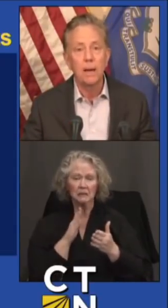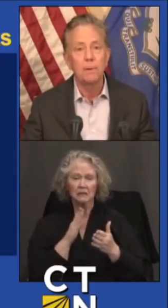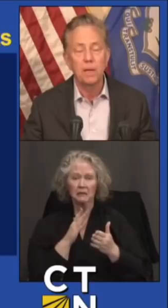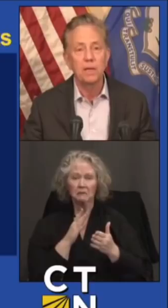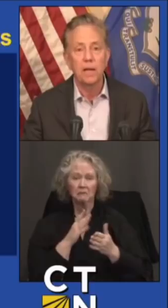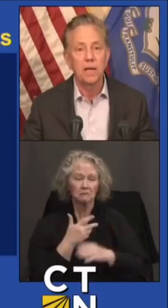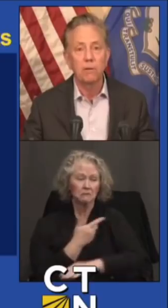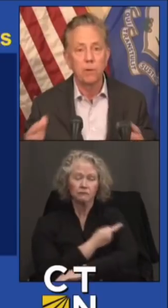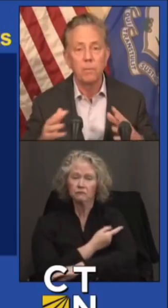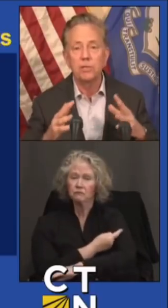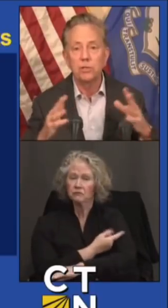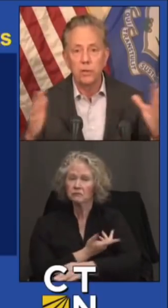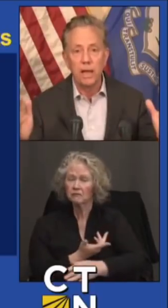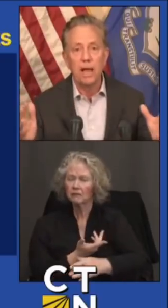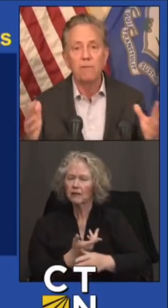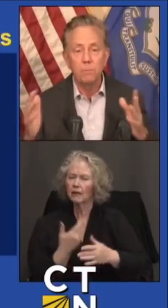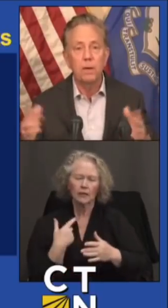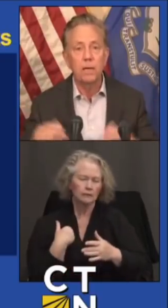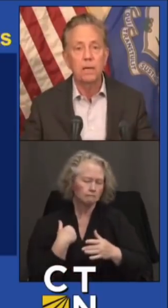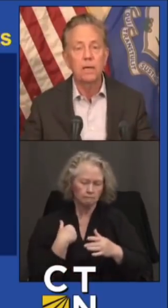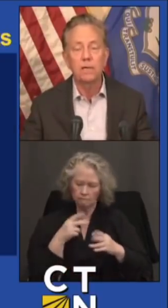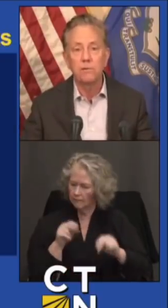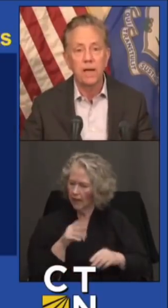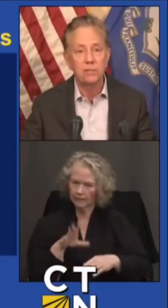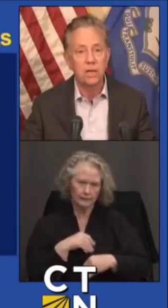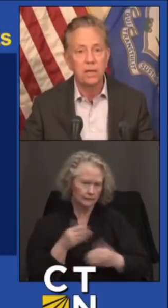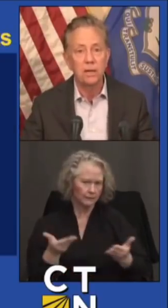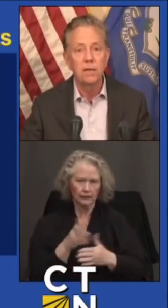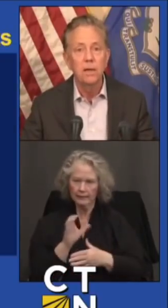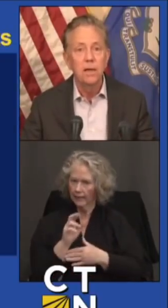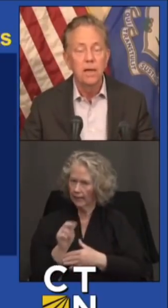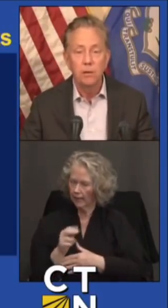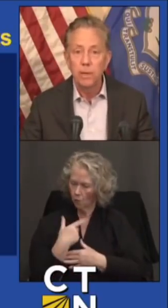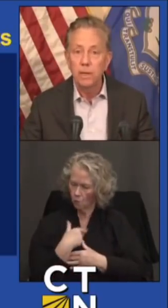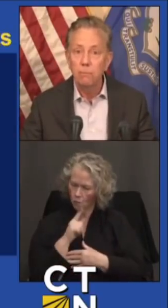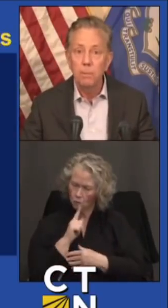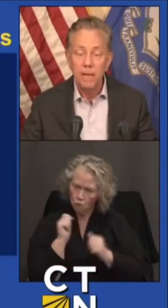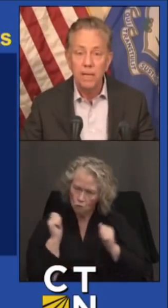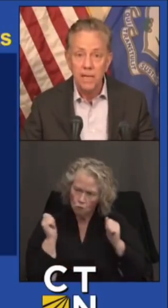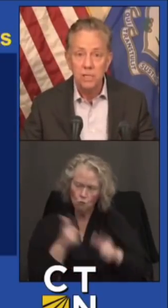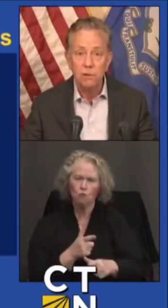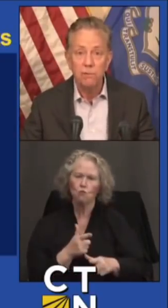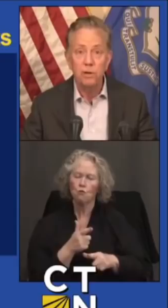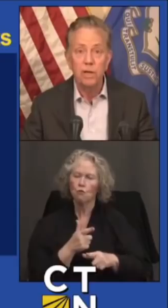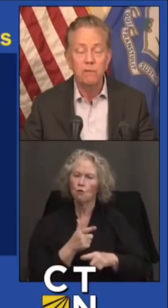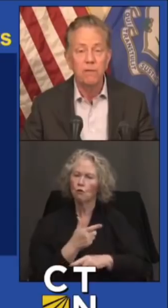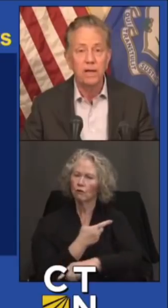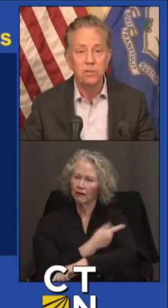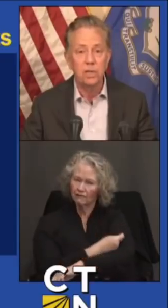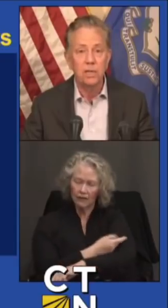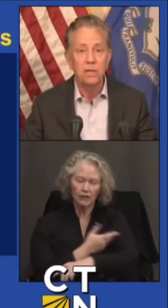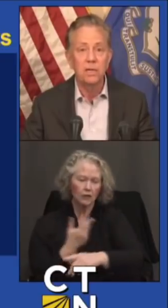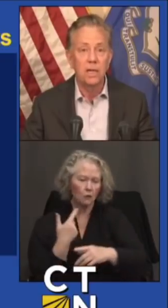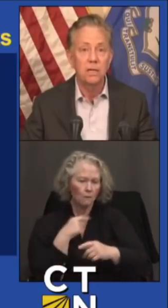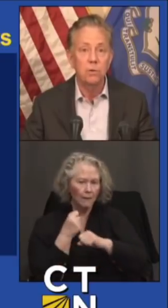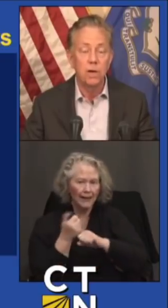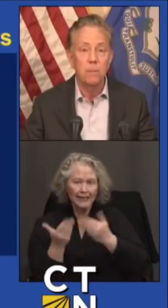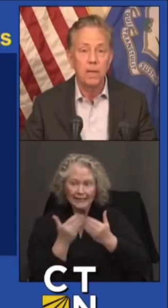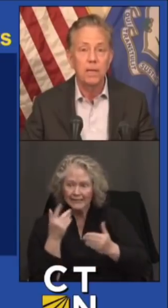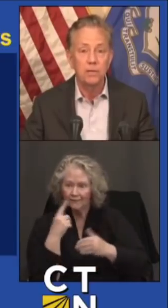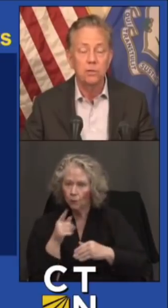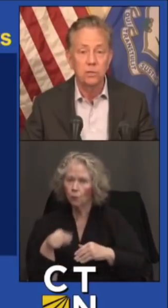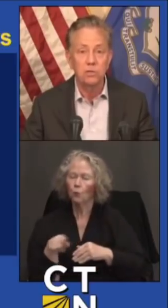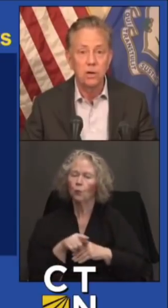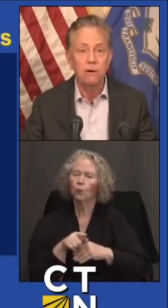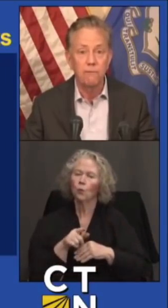that happen in Connecticut. We're going to make sure that everybody gets vaccinated, and we make it easy for you to get vaccinated, and then you got to